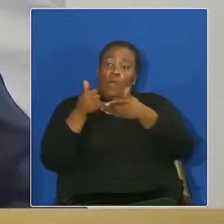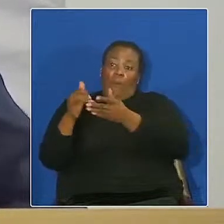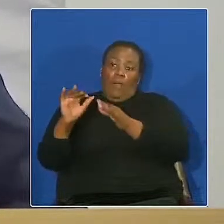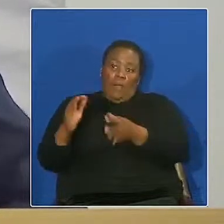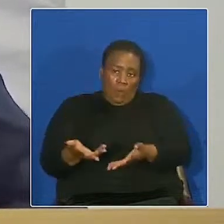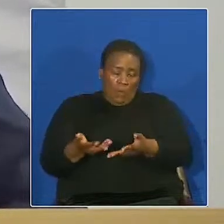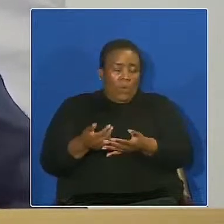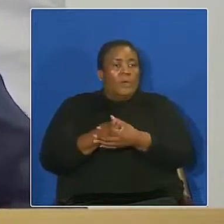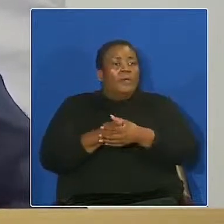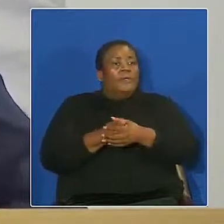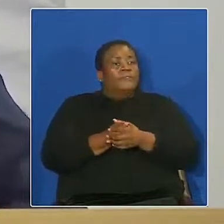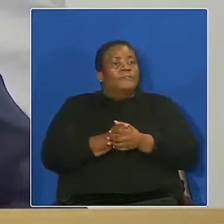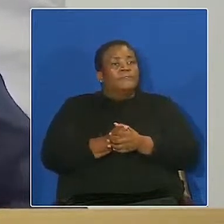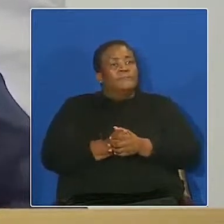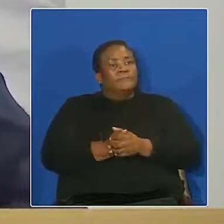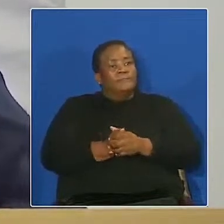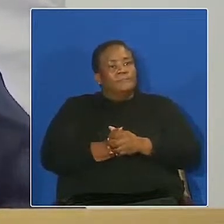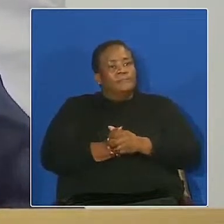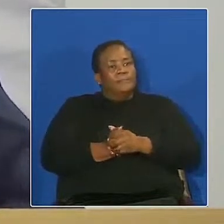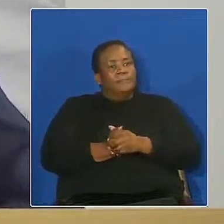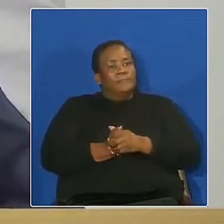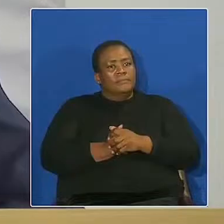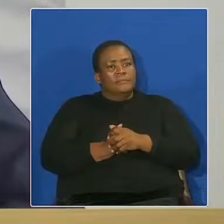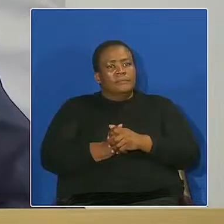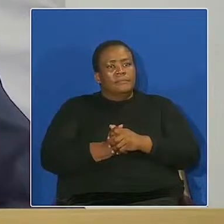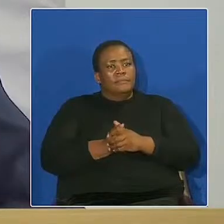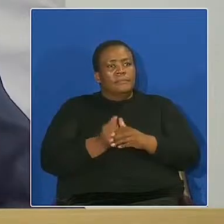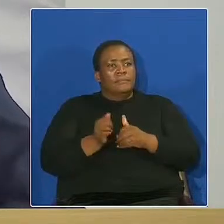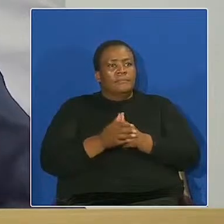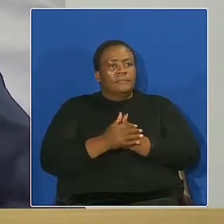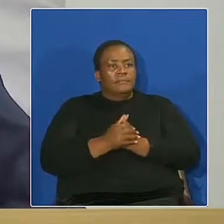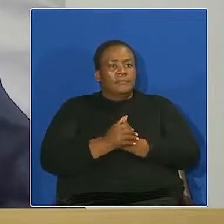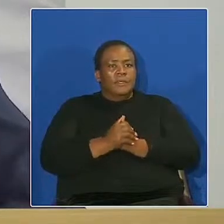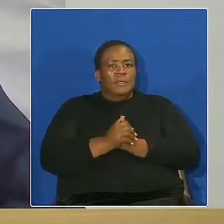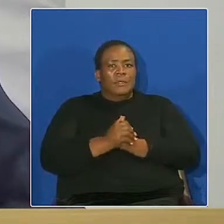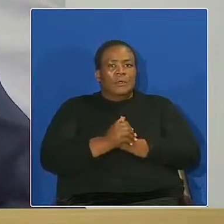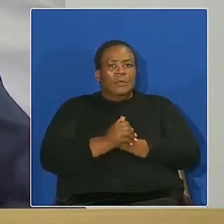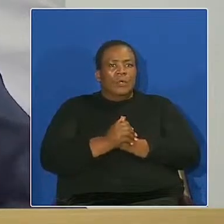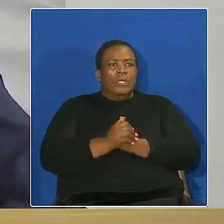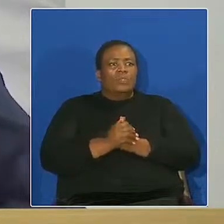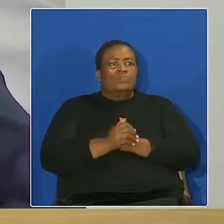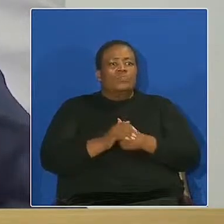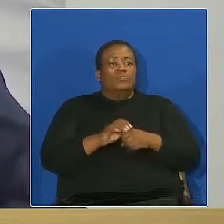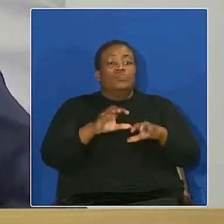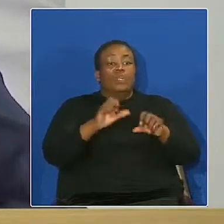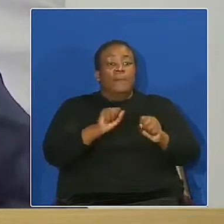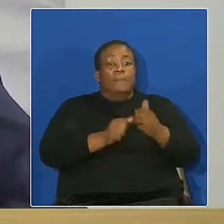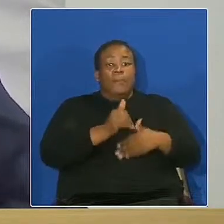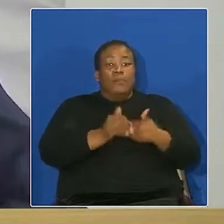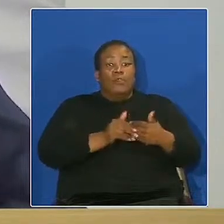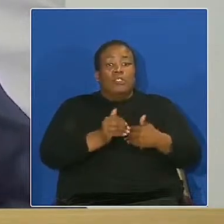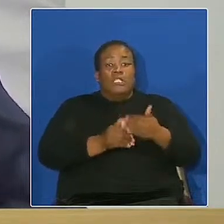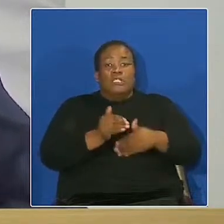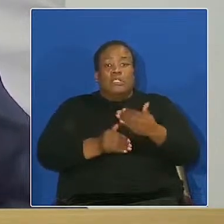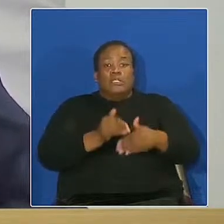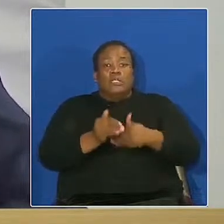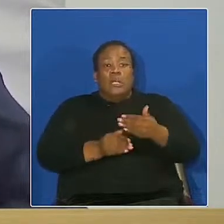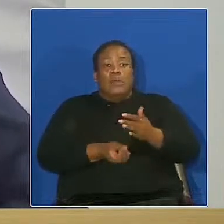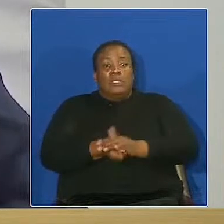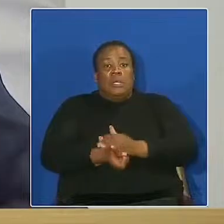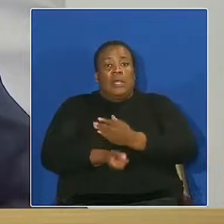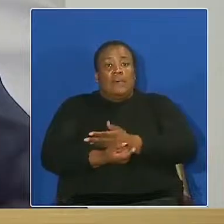then the halting of the process that was unfolding by then